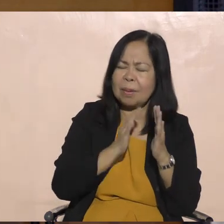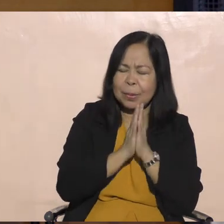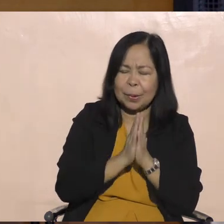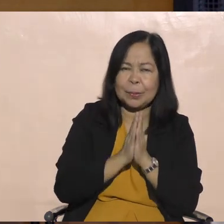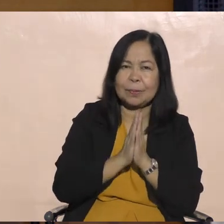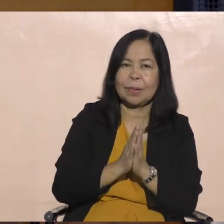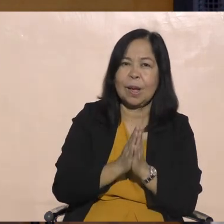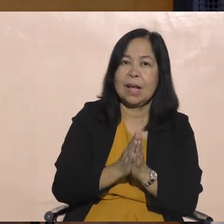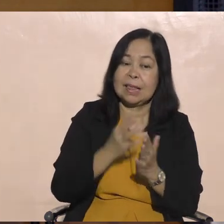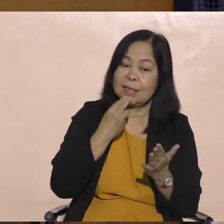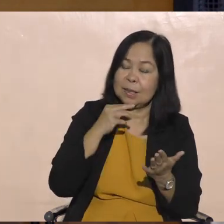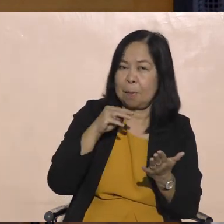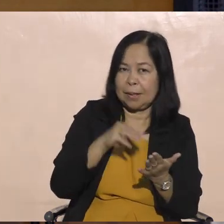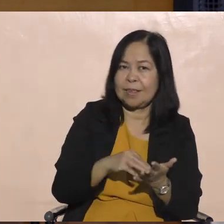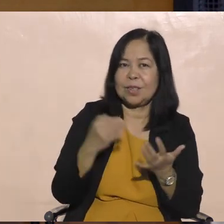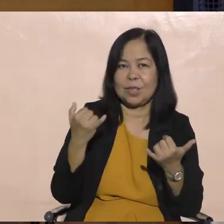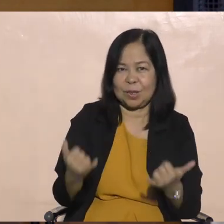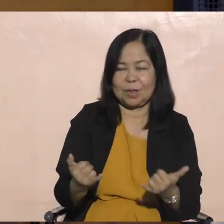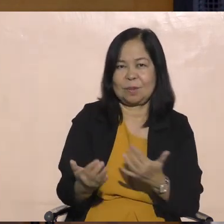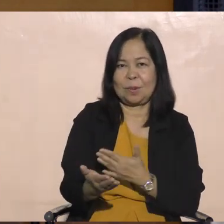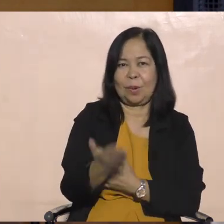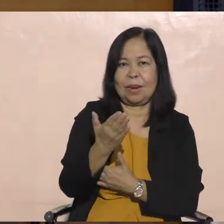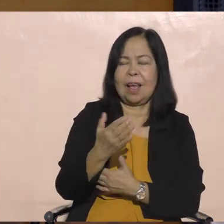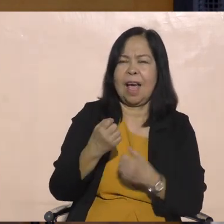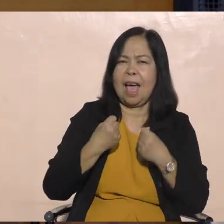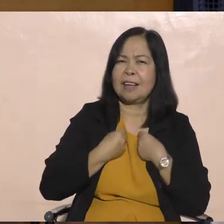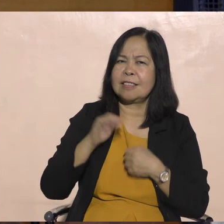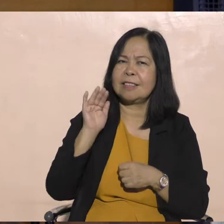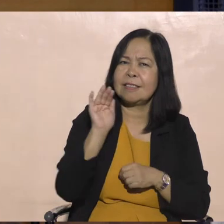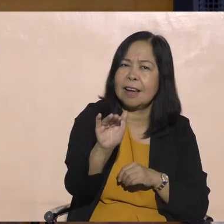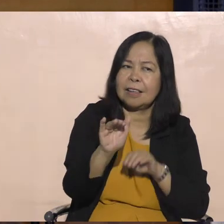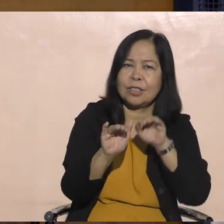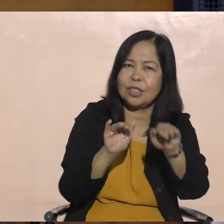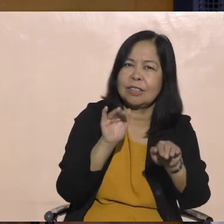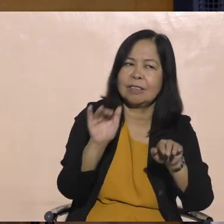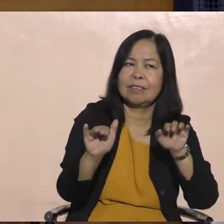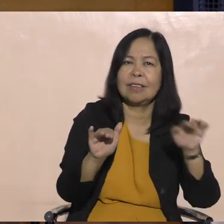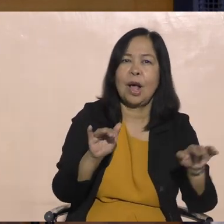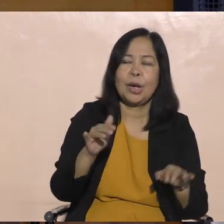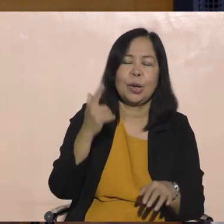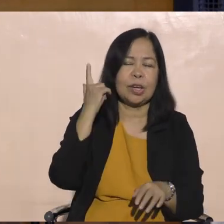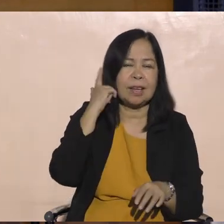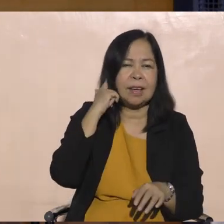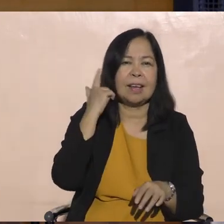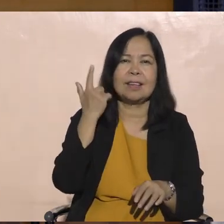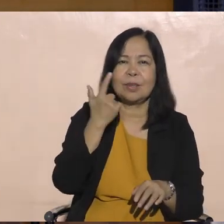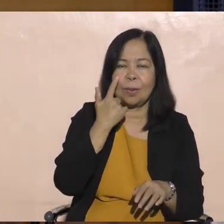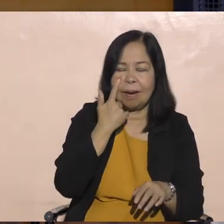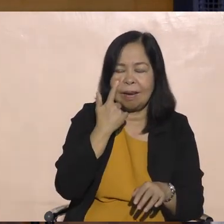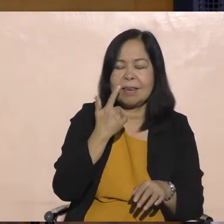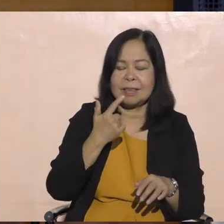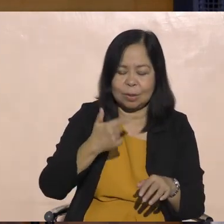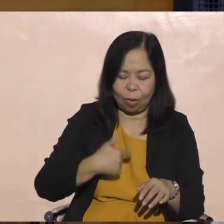I pray that this message today, hallelujah, has reached your ears and